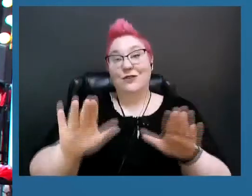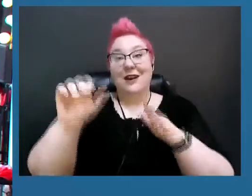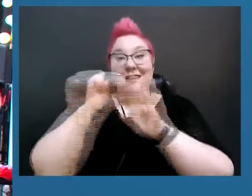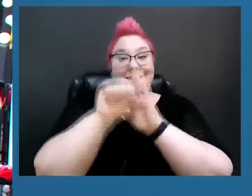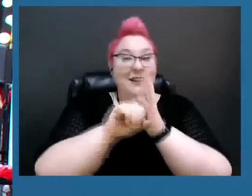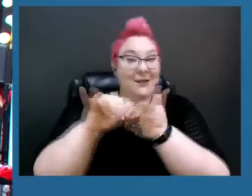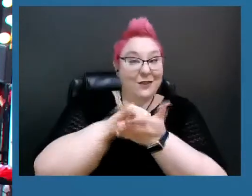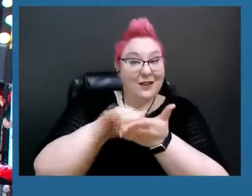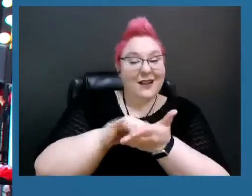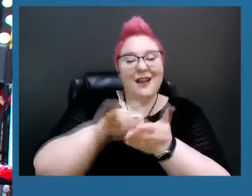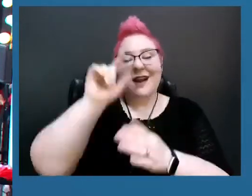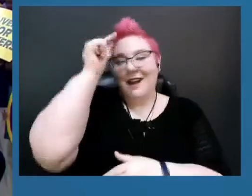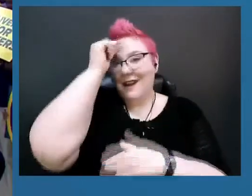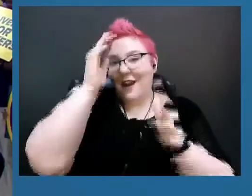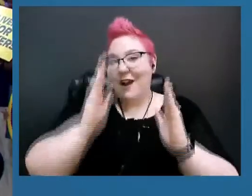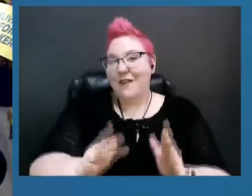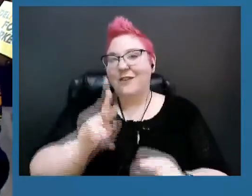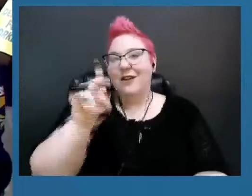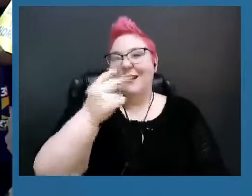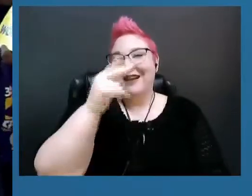Governor Kathy Hochul.